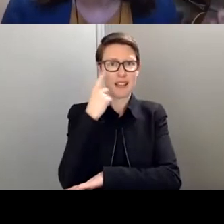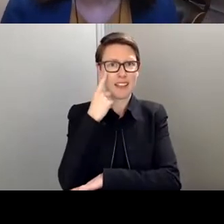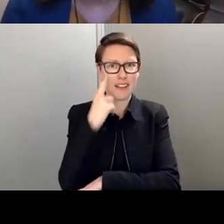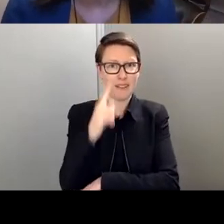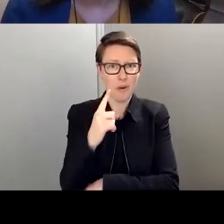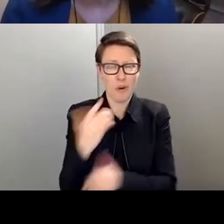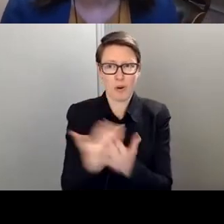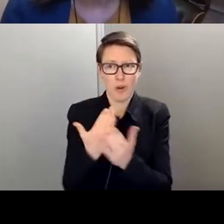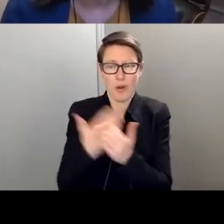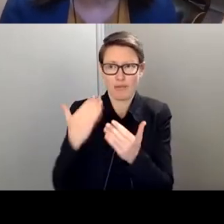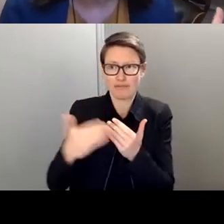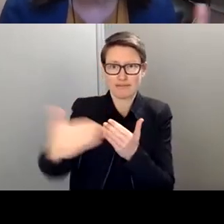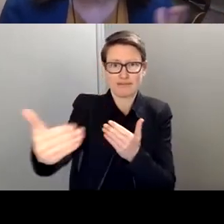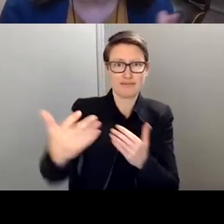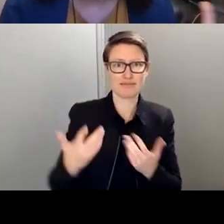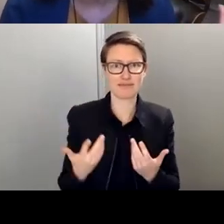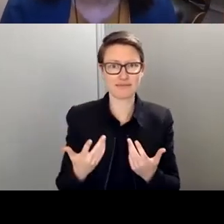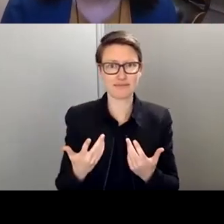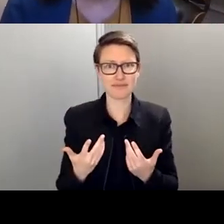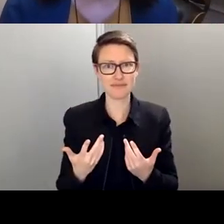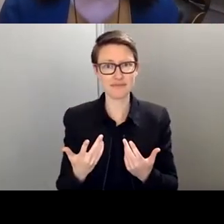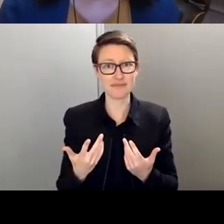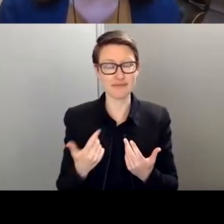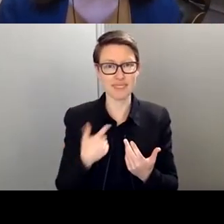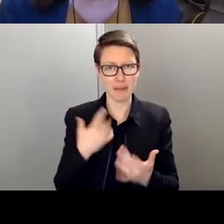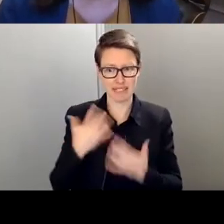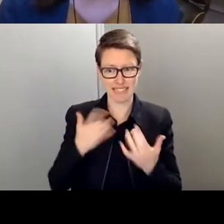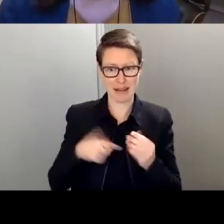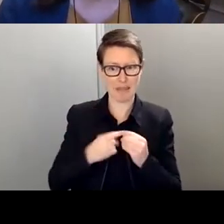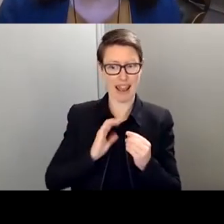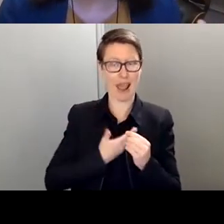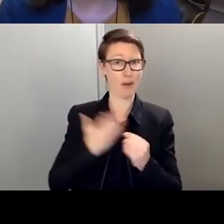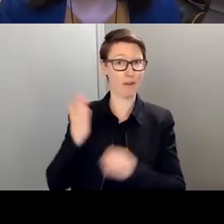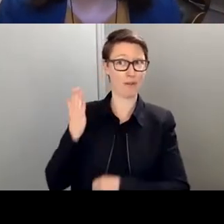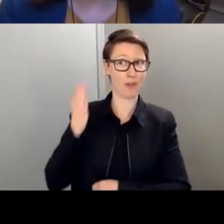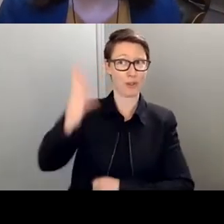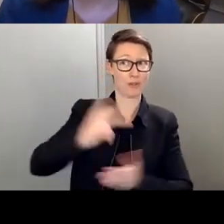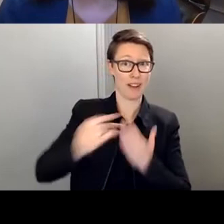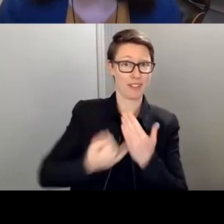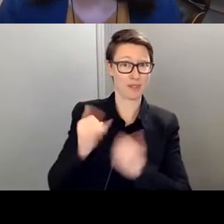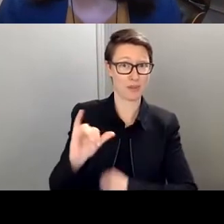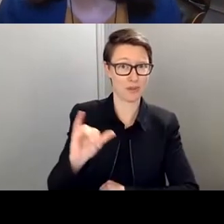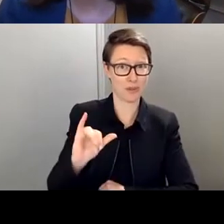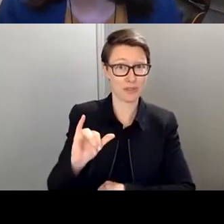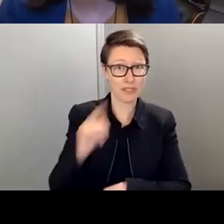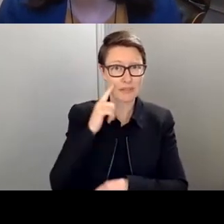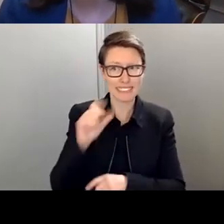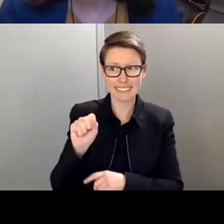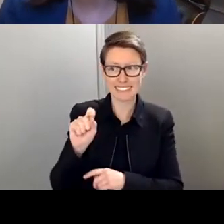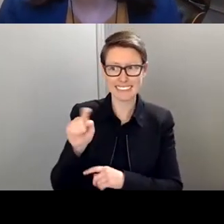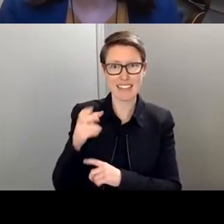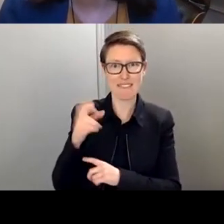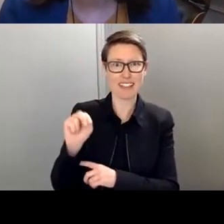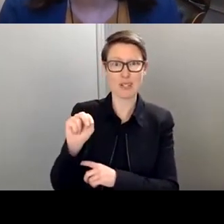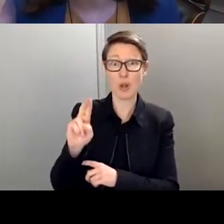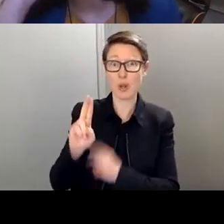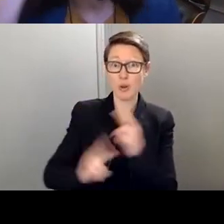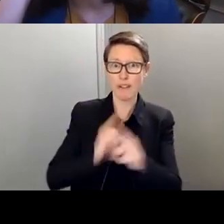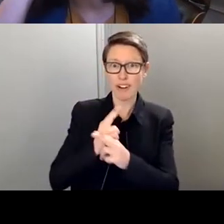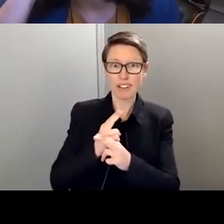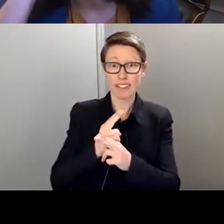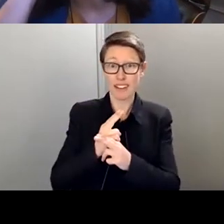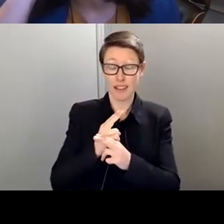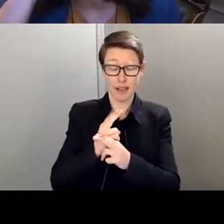I get excited about our slate and coming up, because, you know, Steven Universe broke so many barriers that no one else